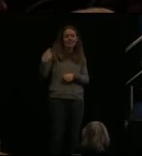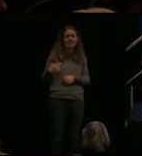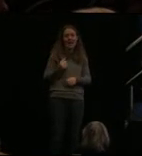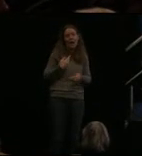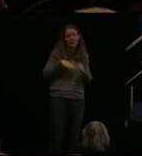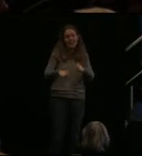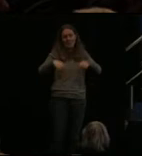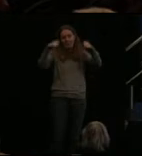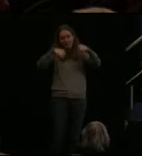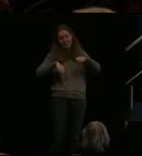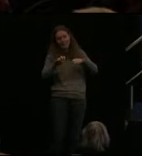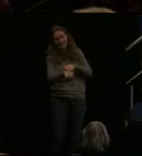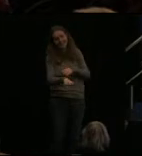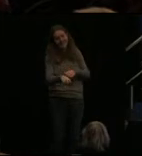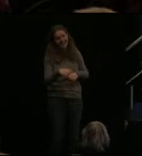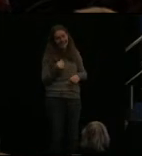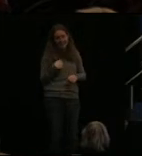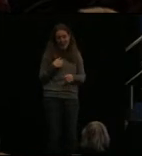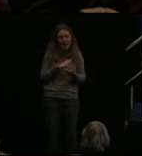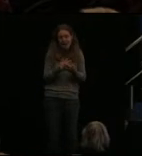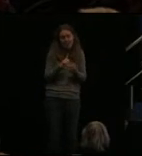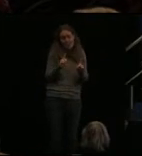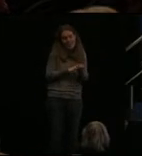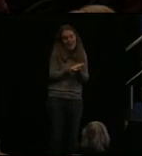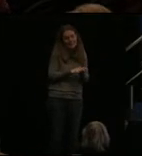And he said, I'm not quite sure what that means yet.